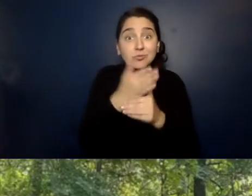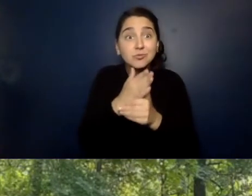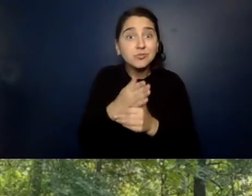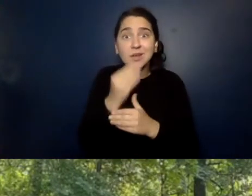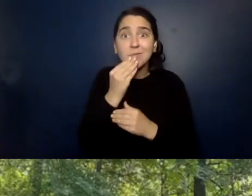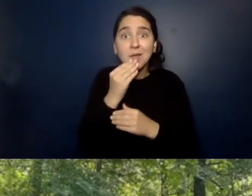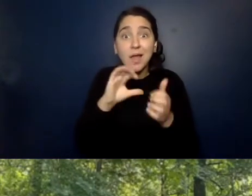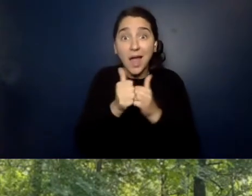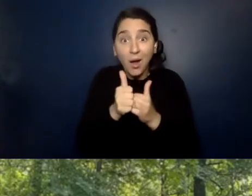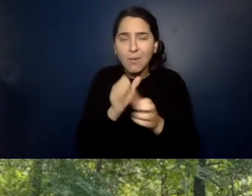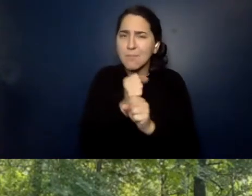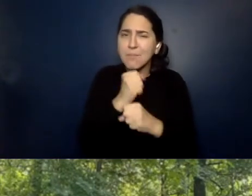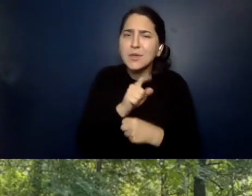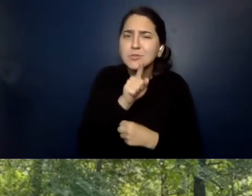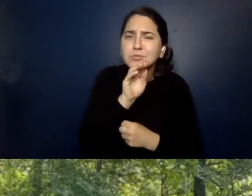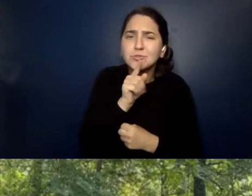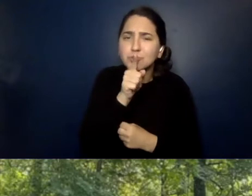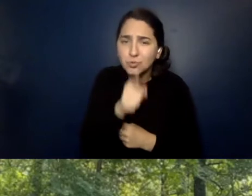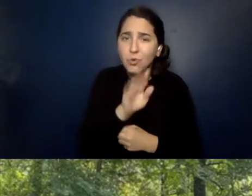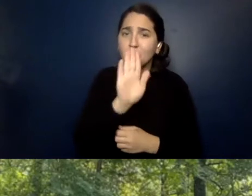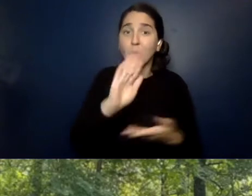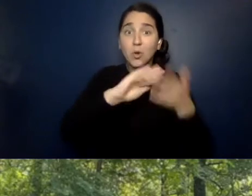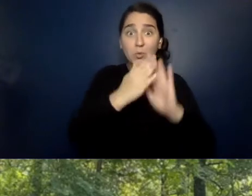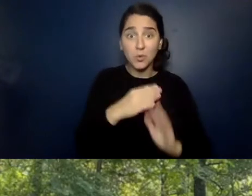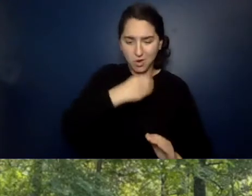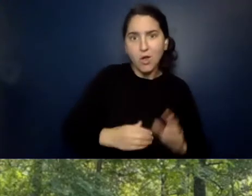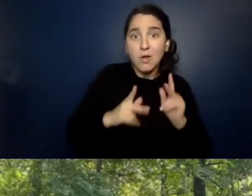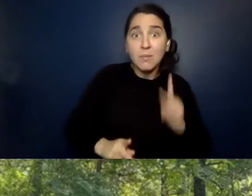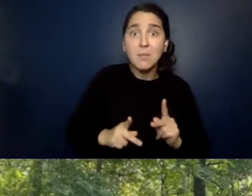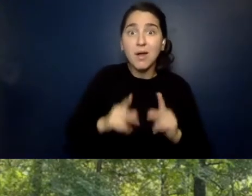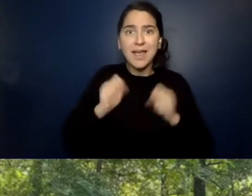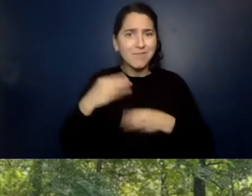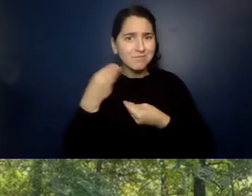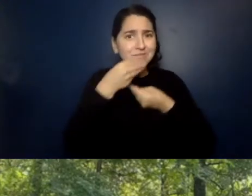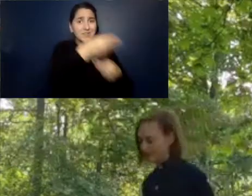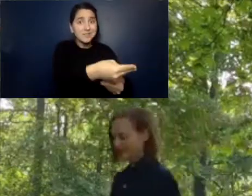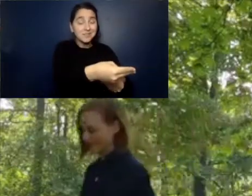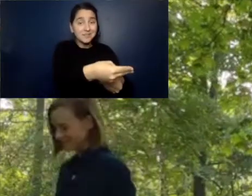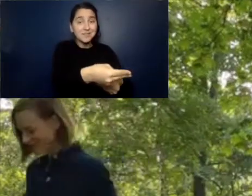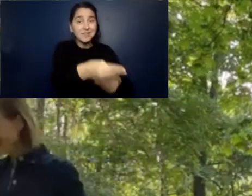here locally or wherever you live so that we can continue to feed the world in God's way.